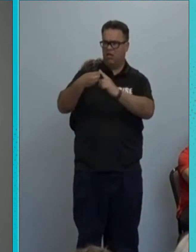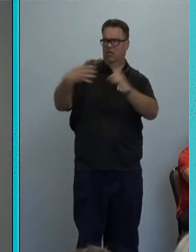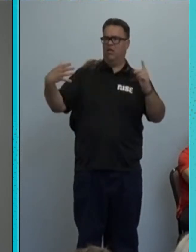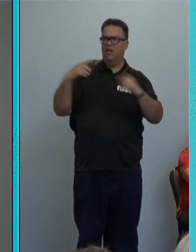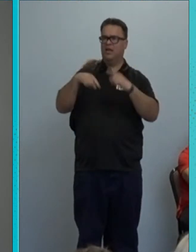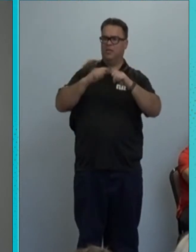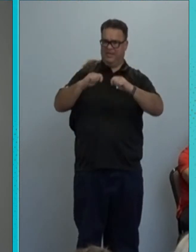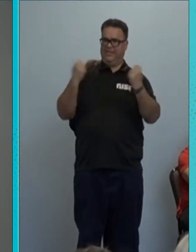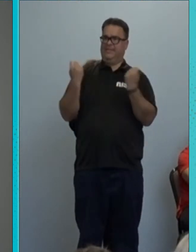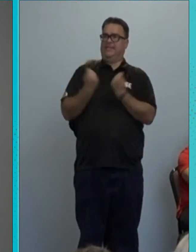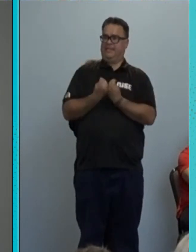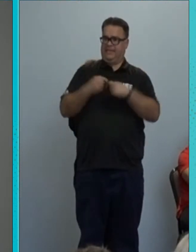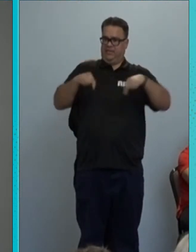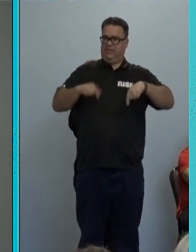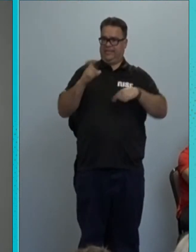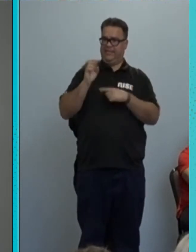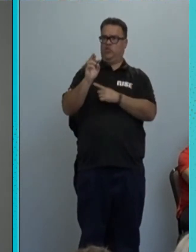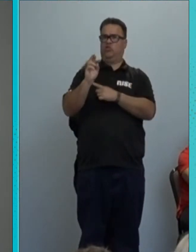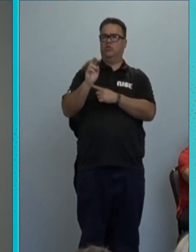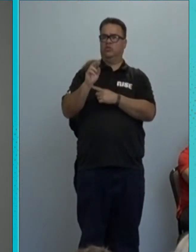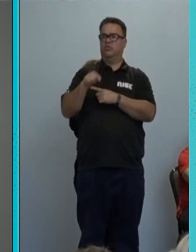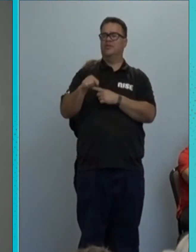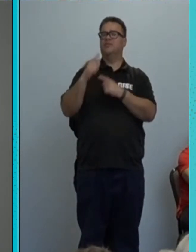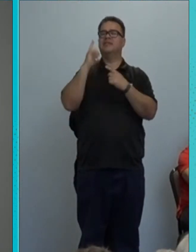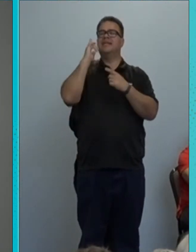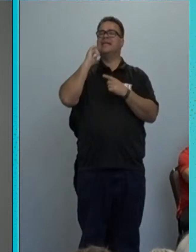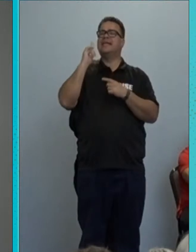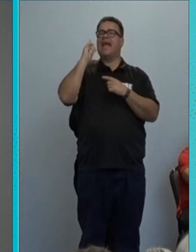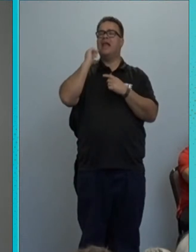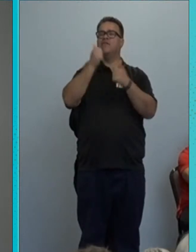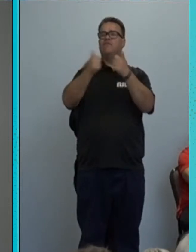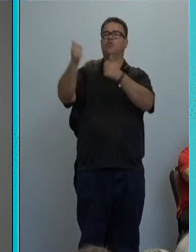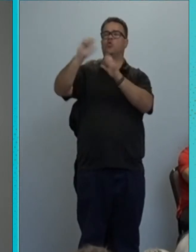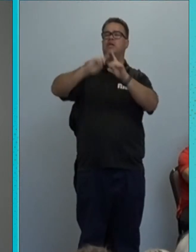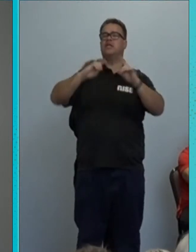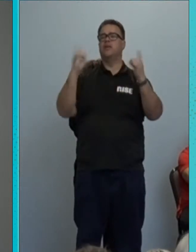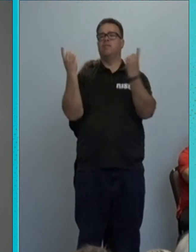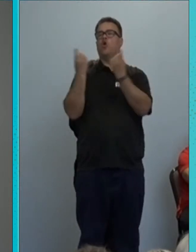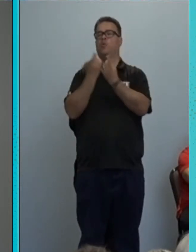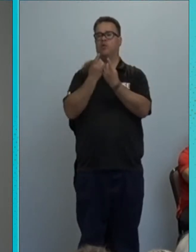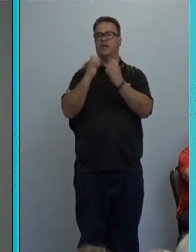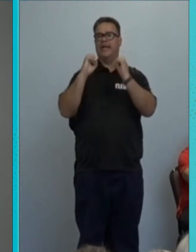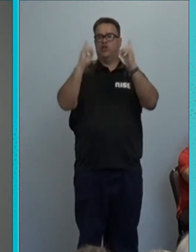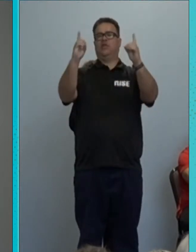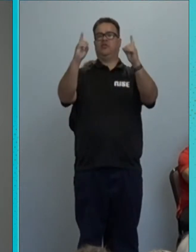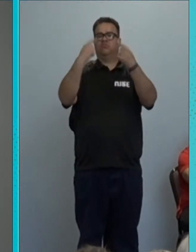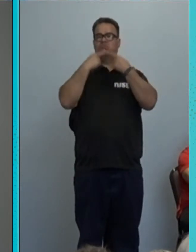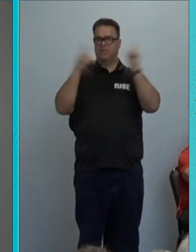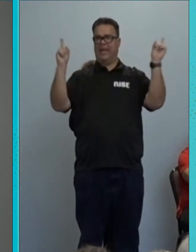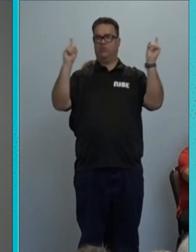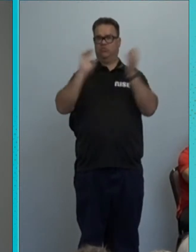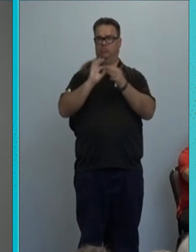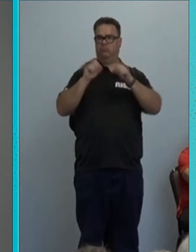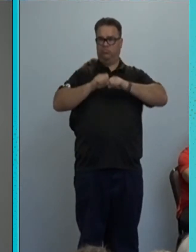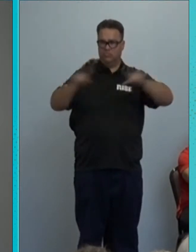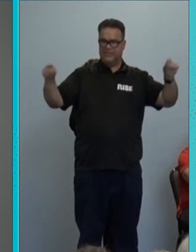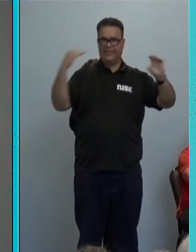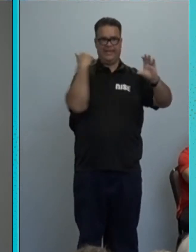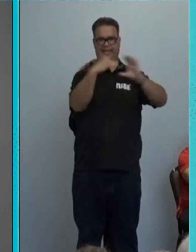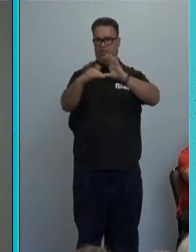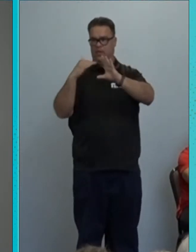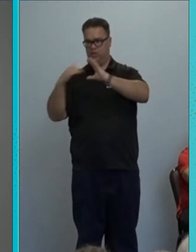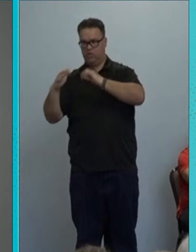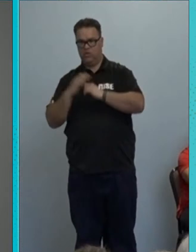the team, this was from the California Department of Education,